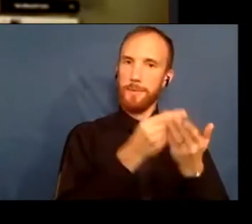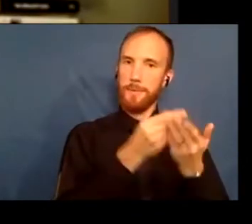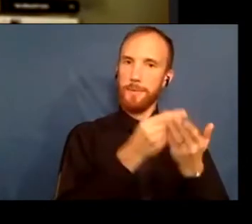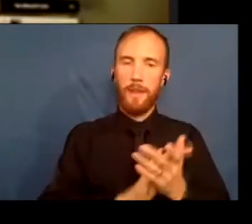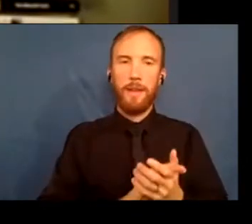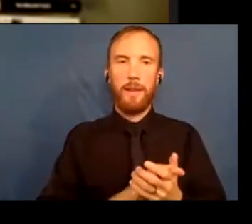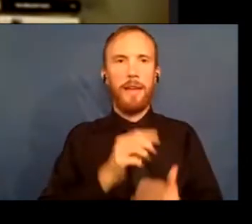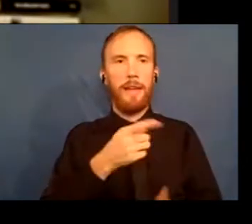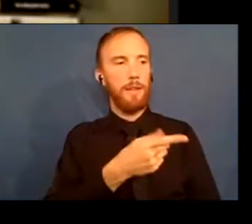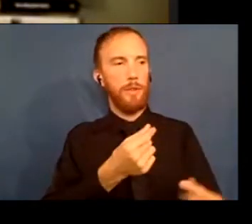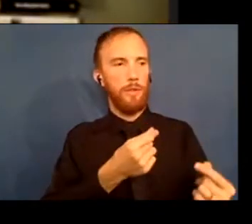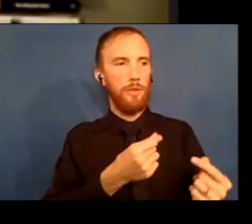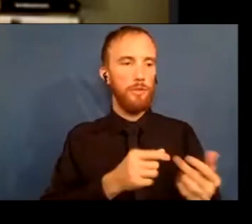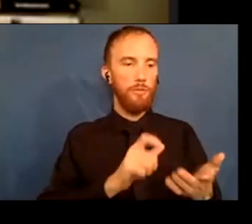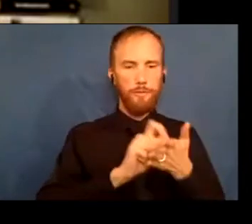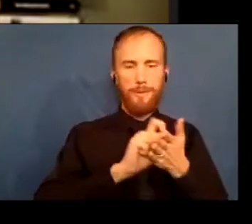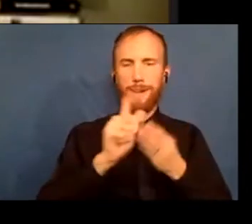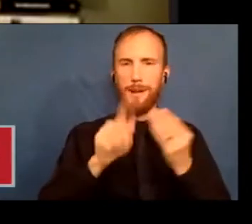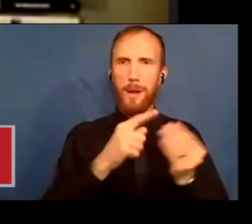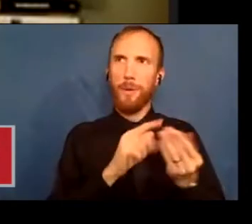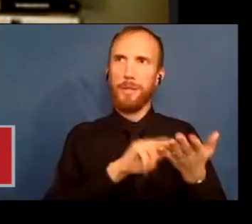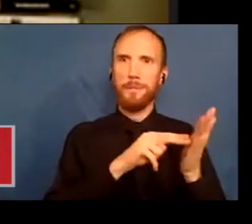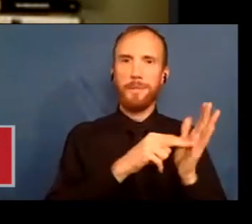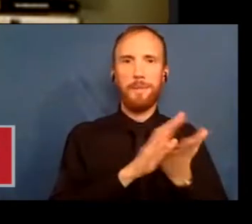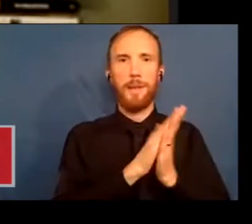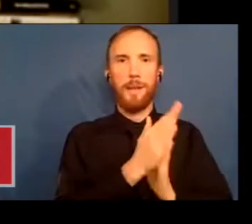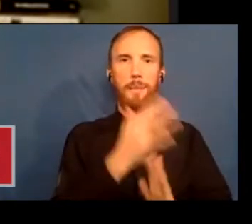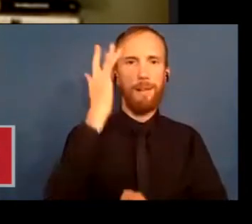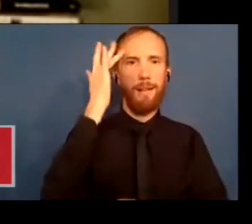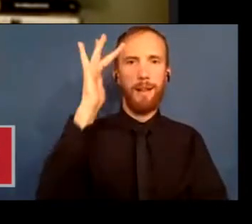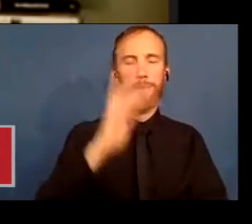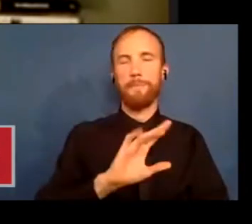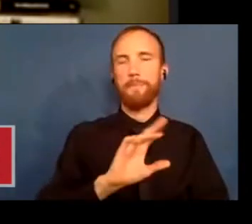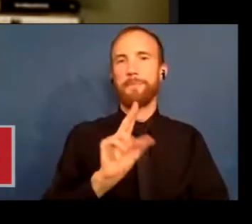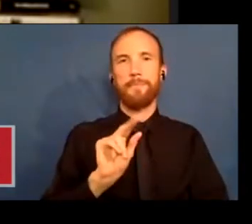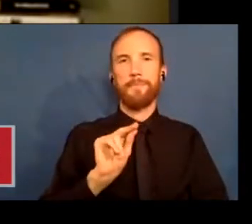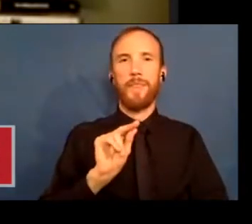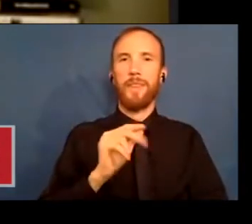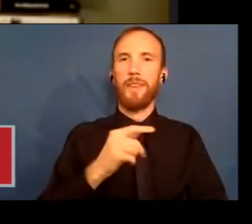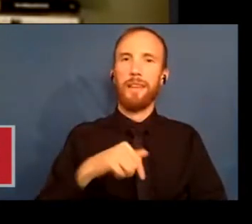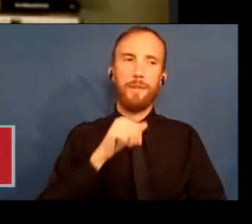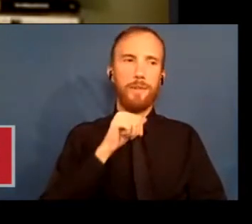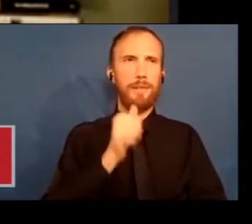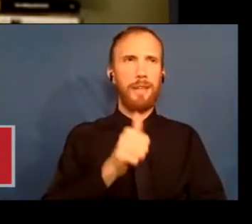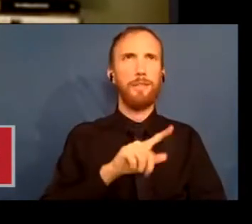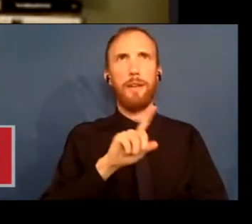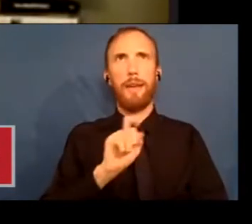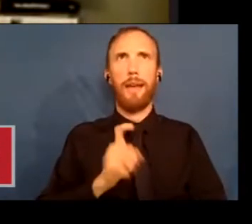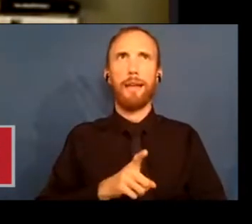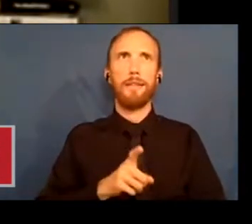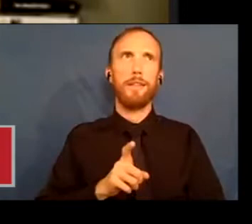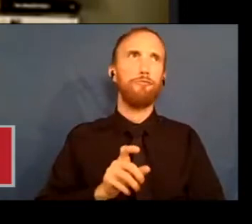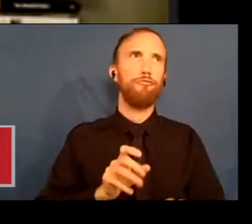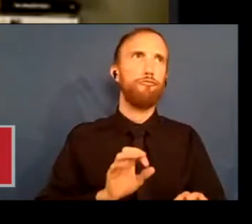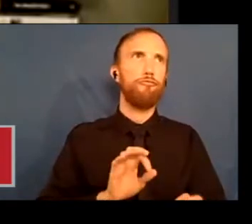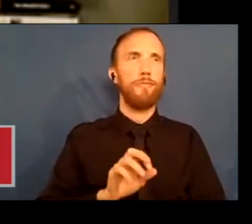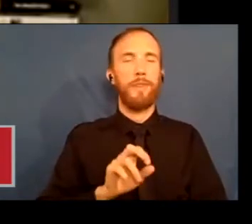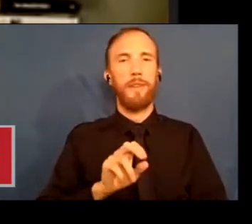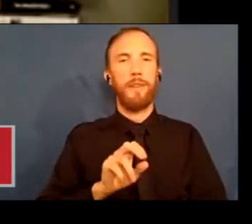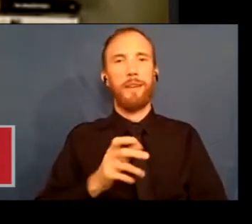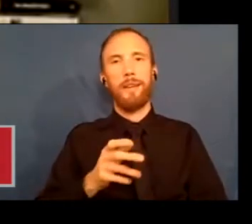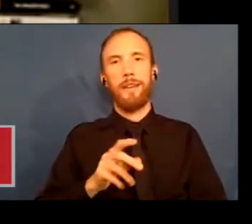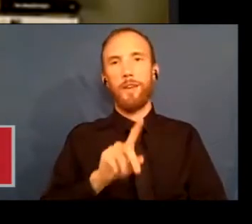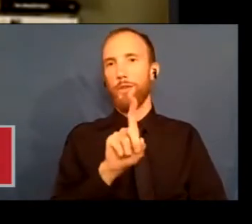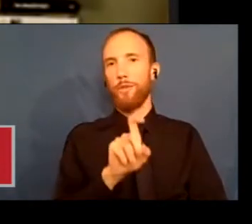is an intellectual. He was not asking a Weberian question, you know, like Max Weber, what